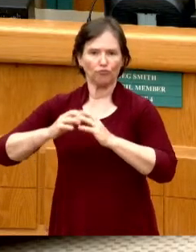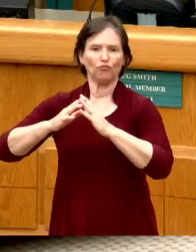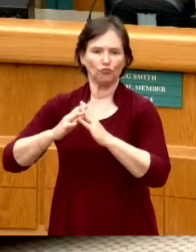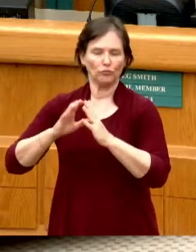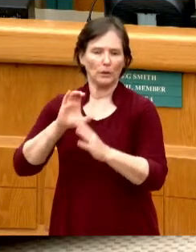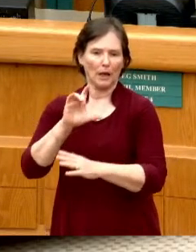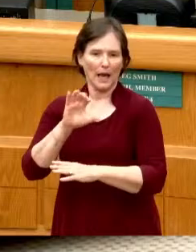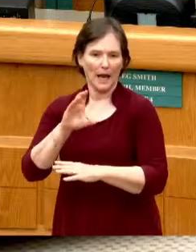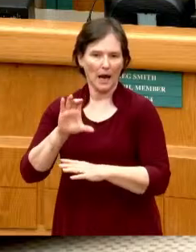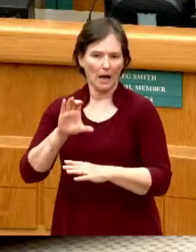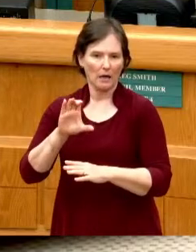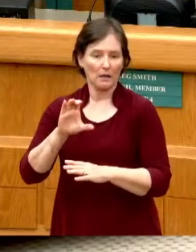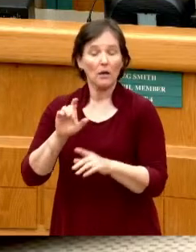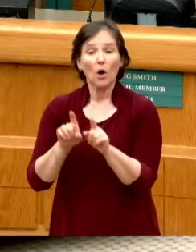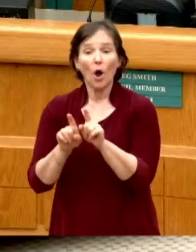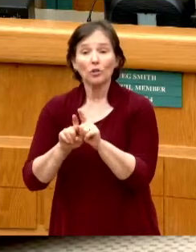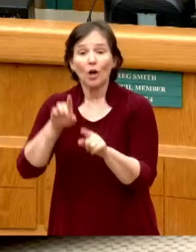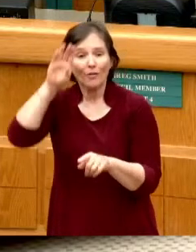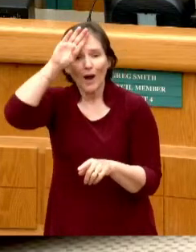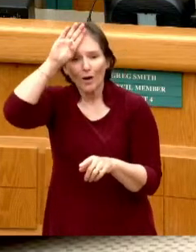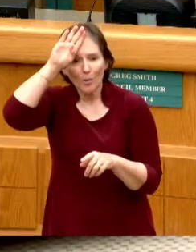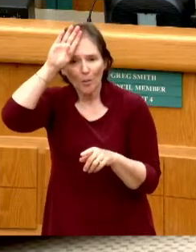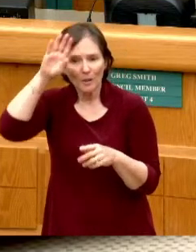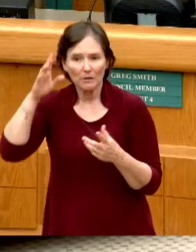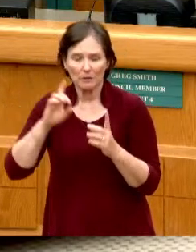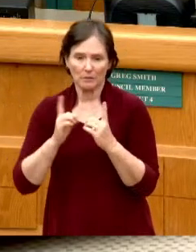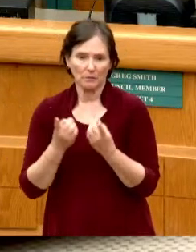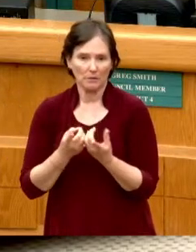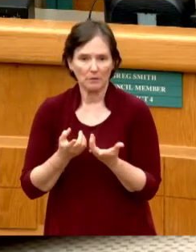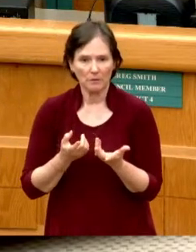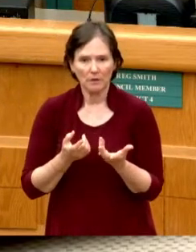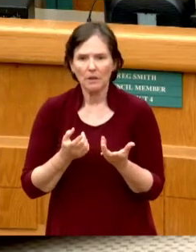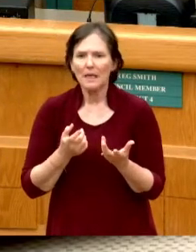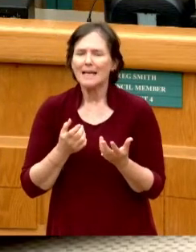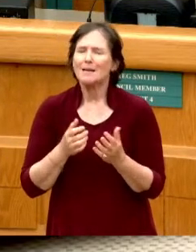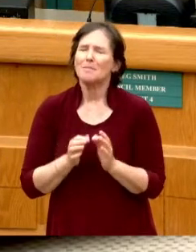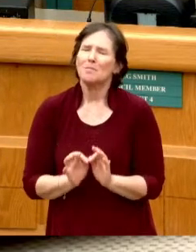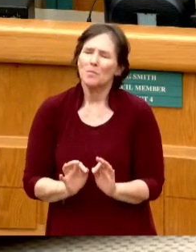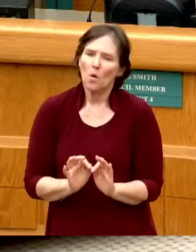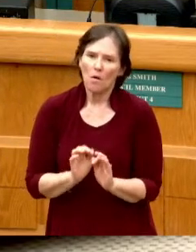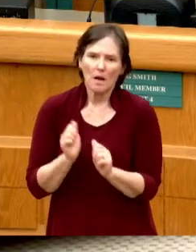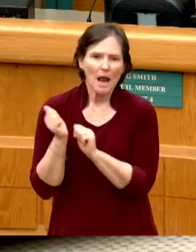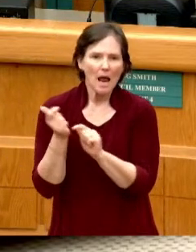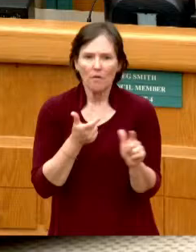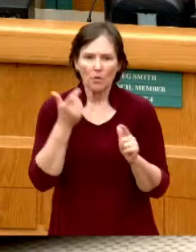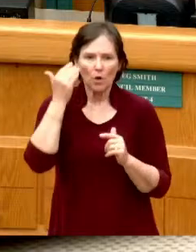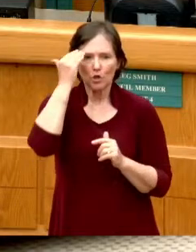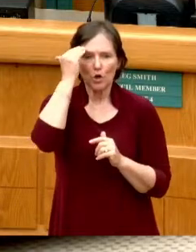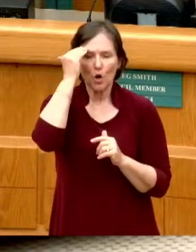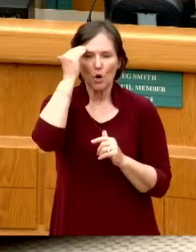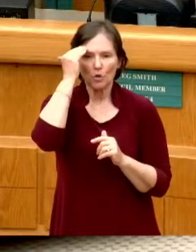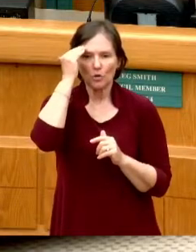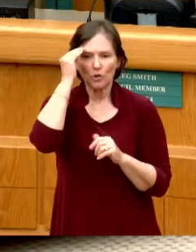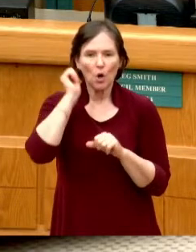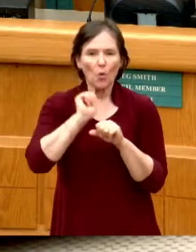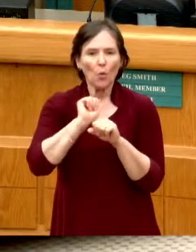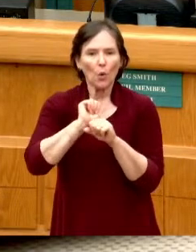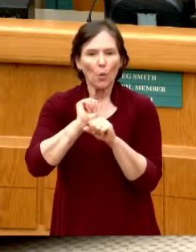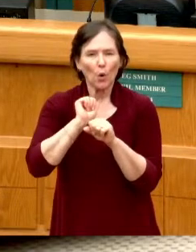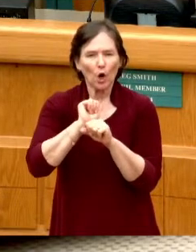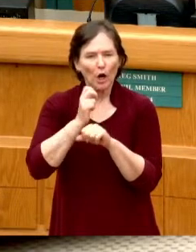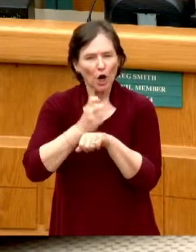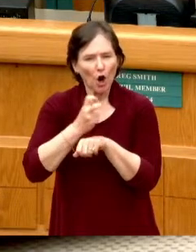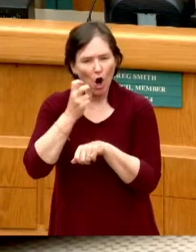That's extremely important that everyone know that we are diligently working for a senior and